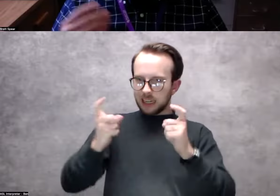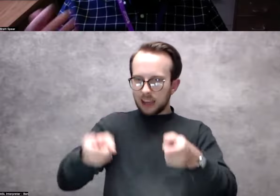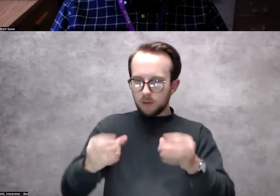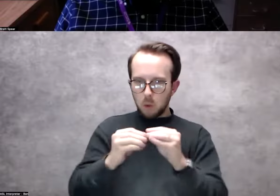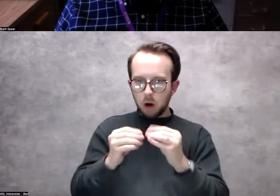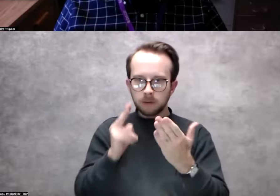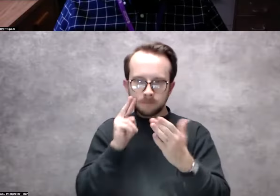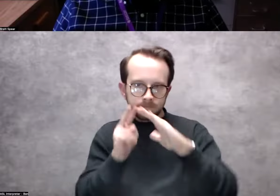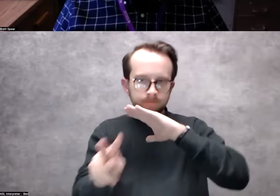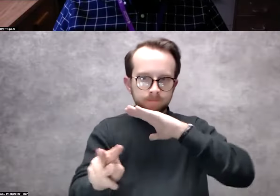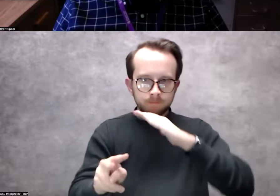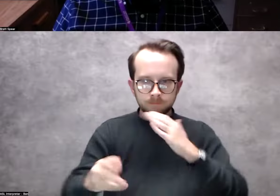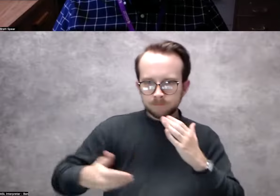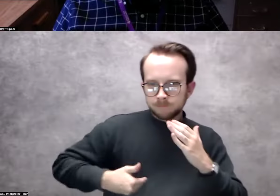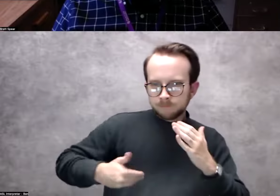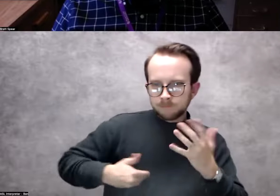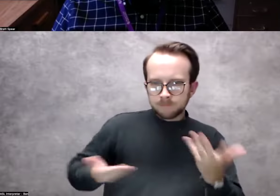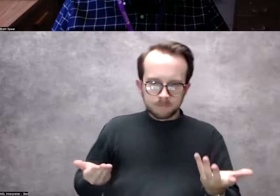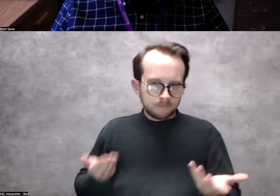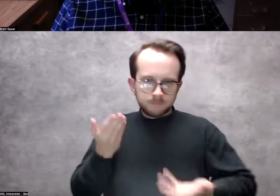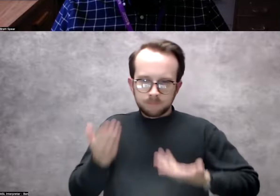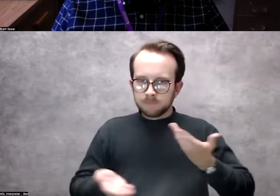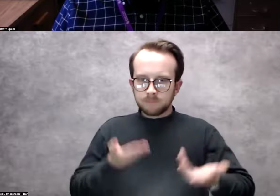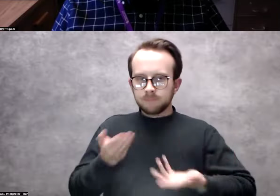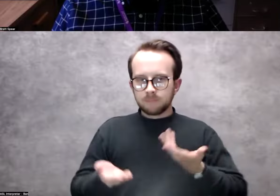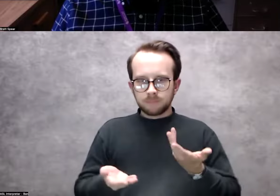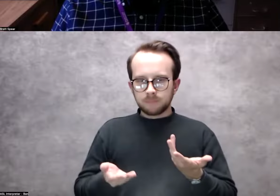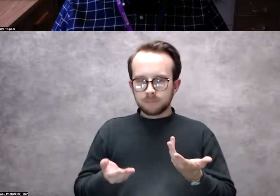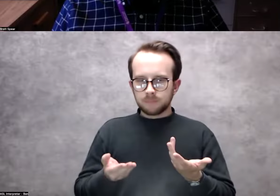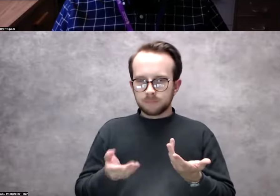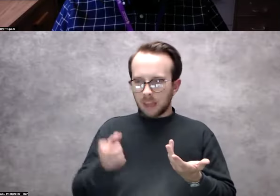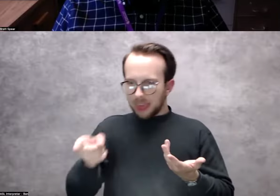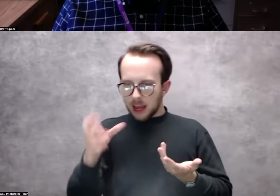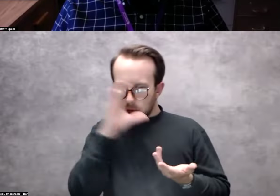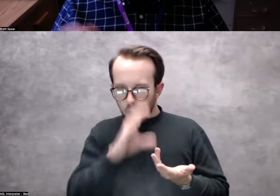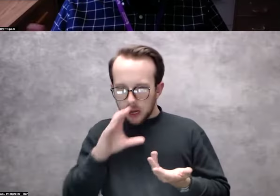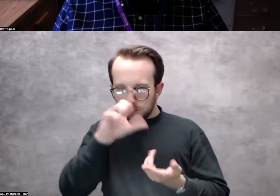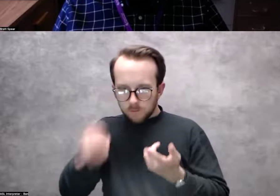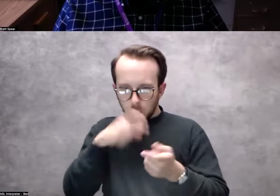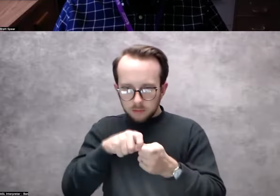about, what's what they're looking for,